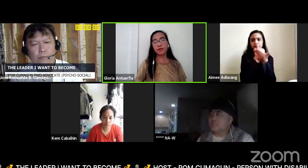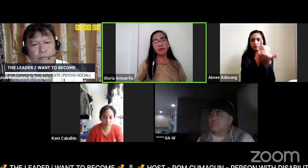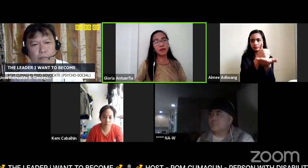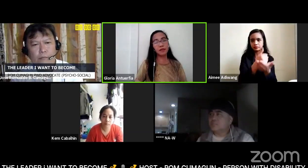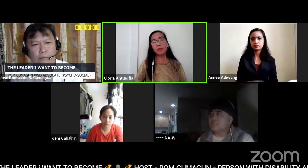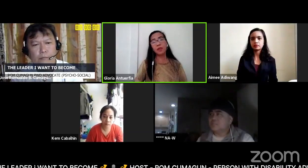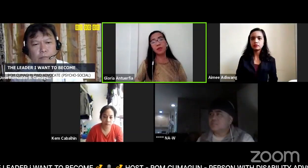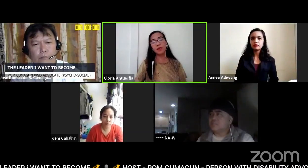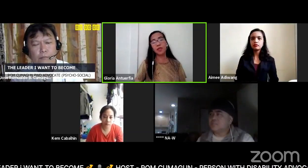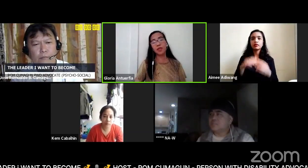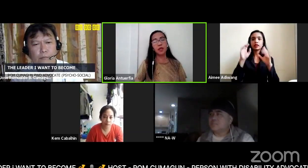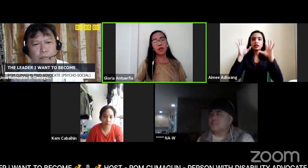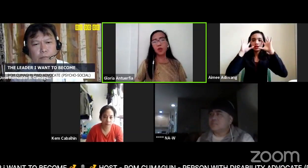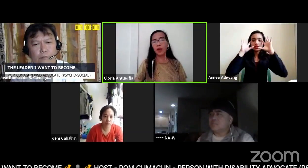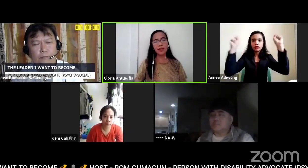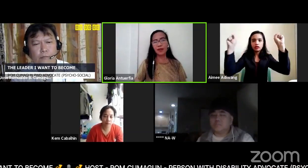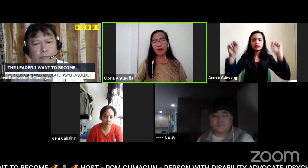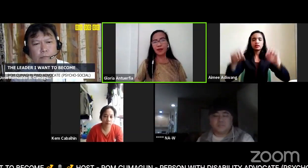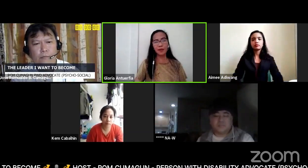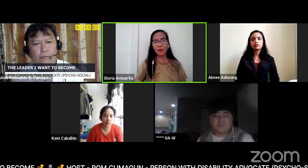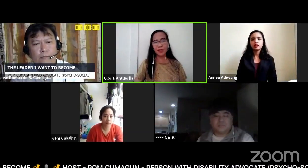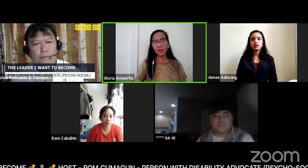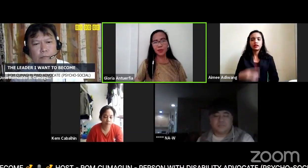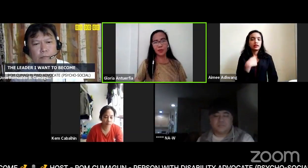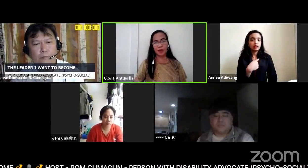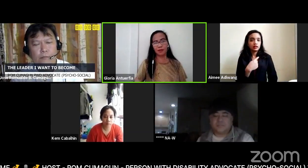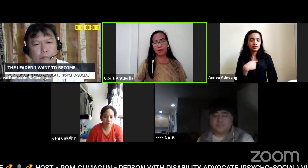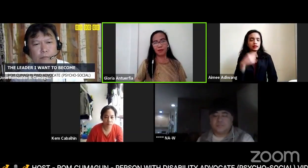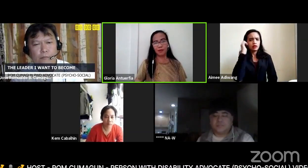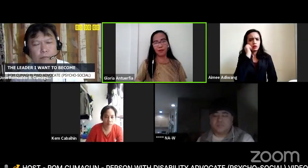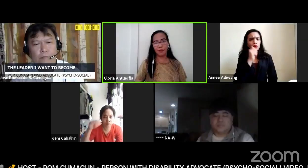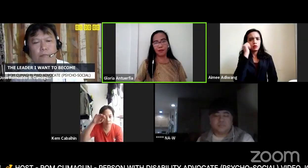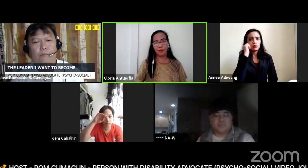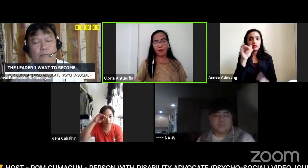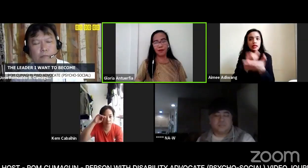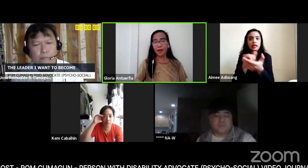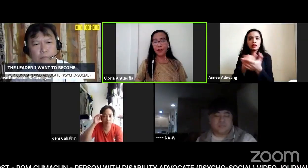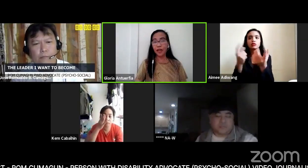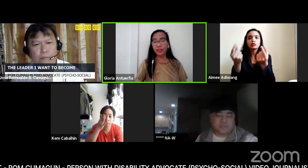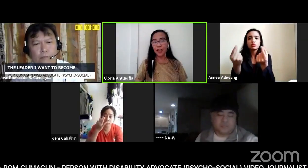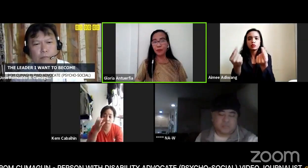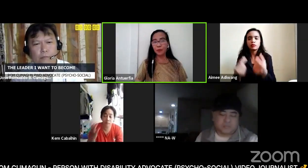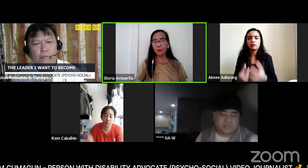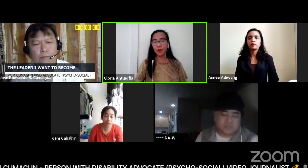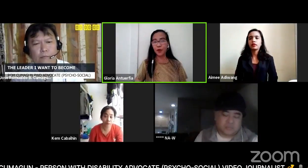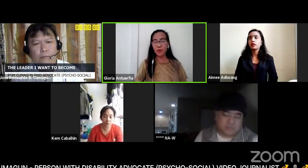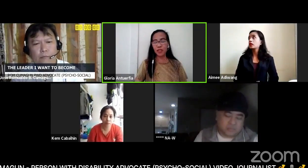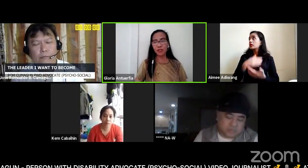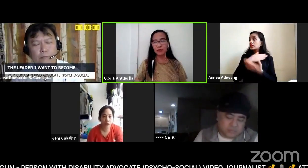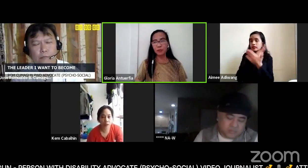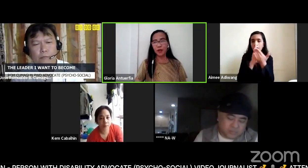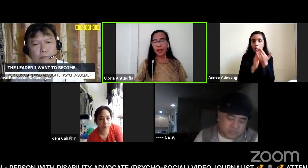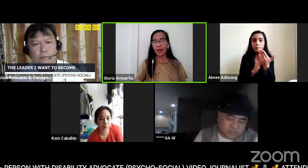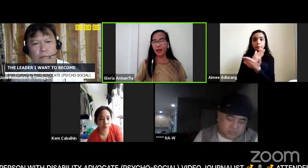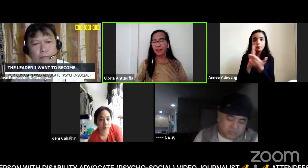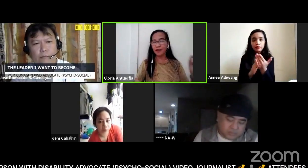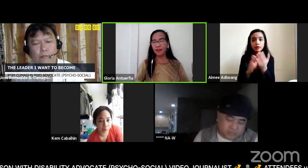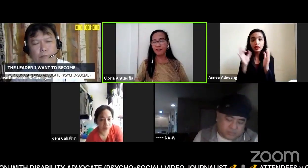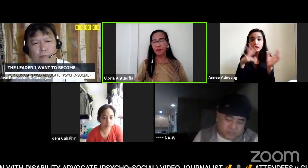of the President, sa DSWD. So I always do that. There are some